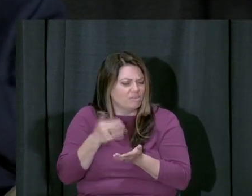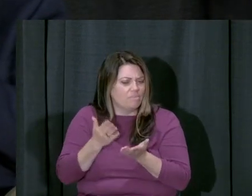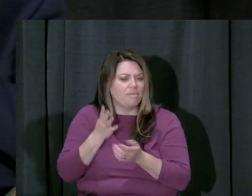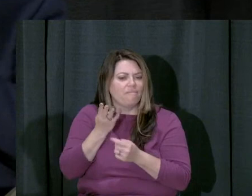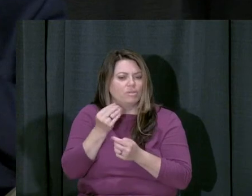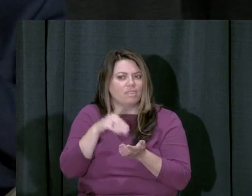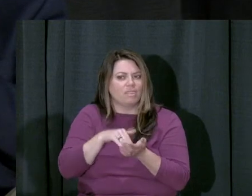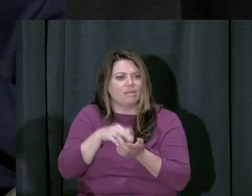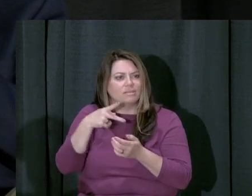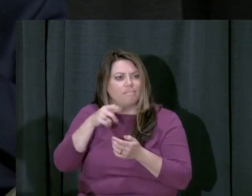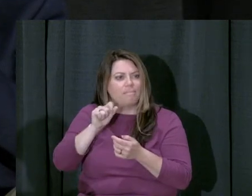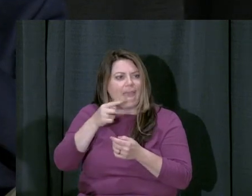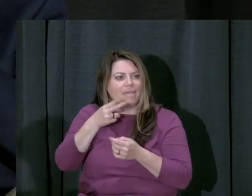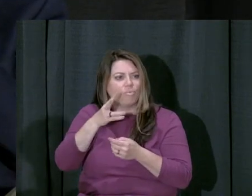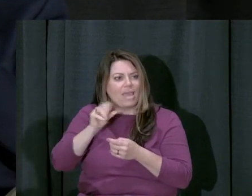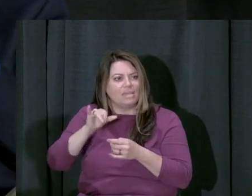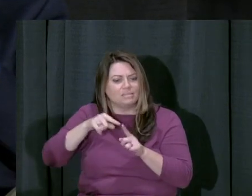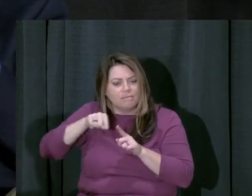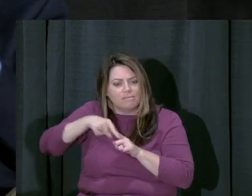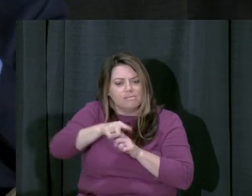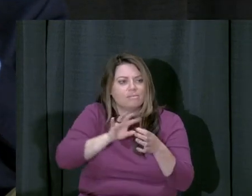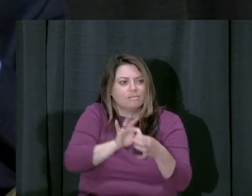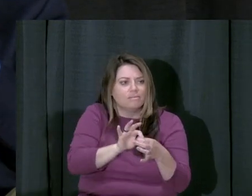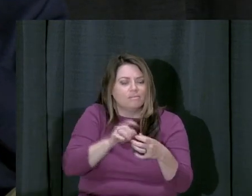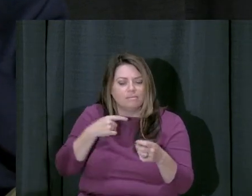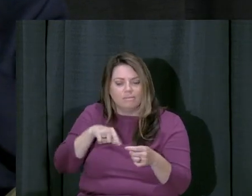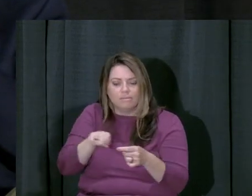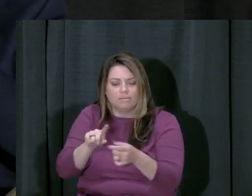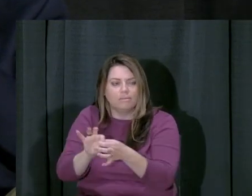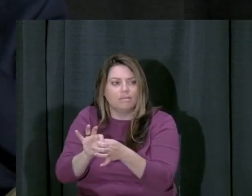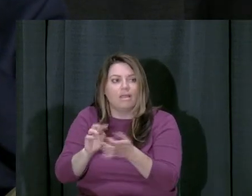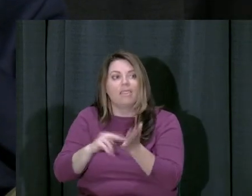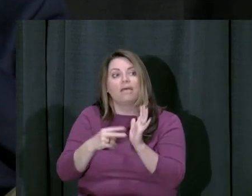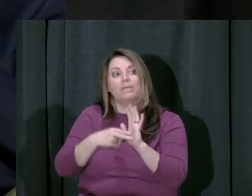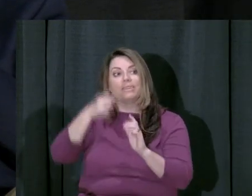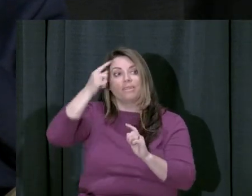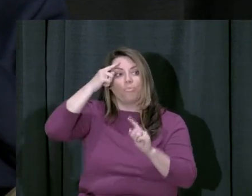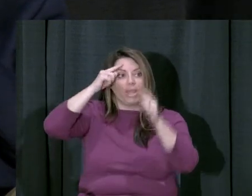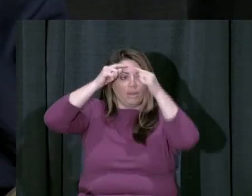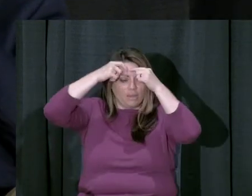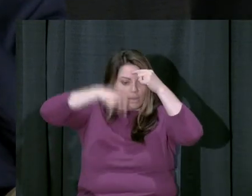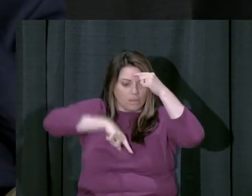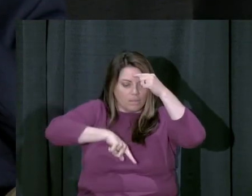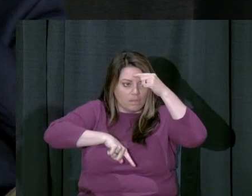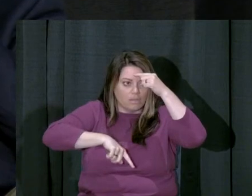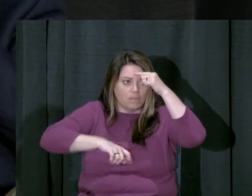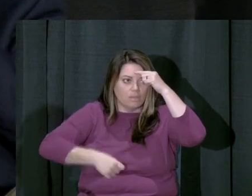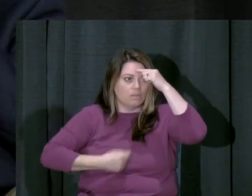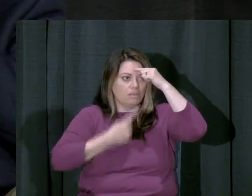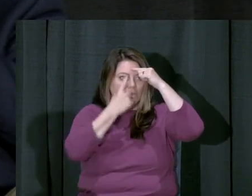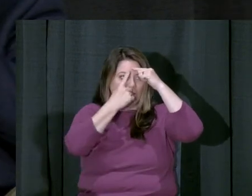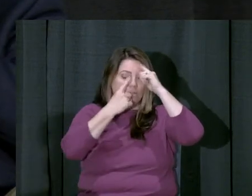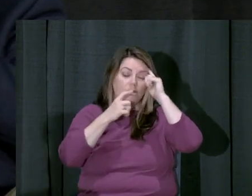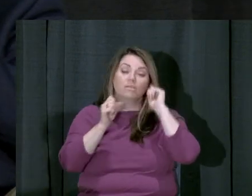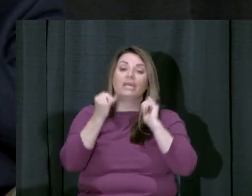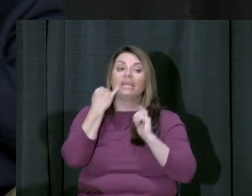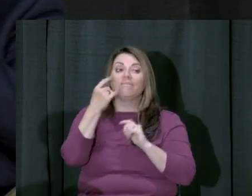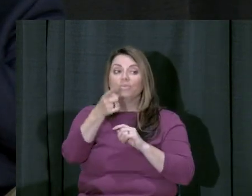number. And that's the pathways for into and out of the brain. And so if you can